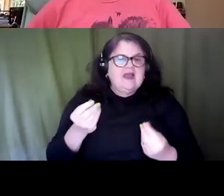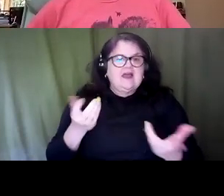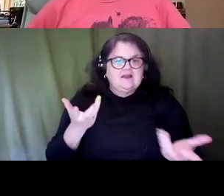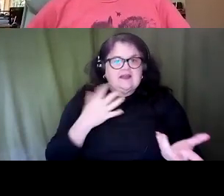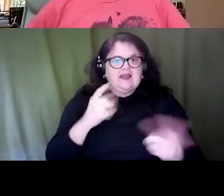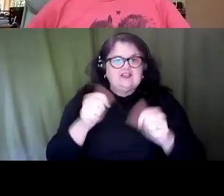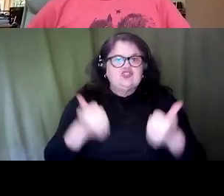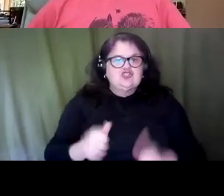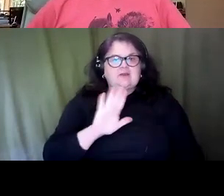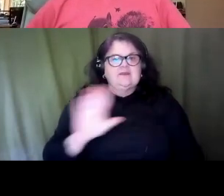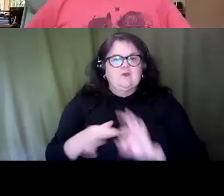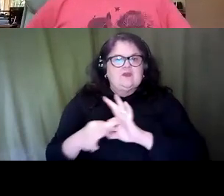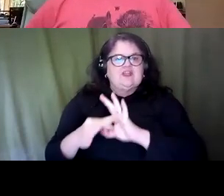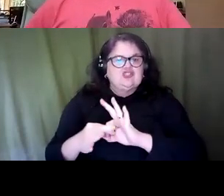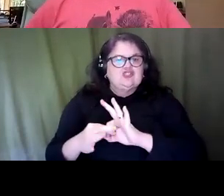it.